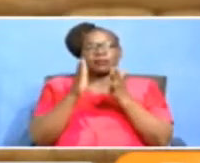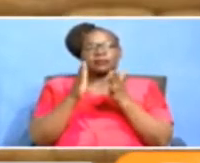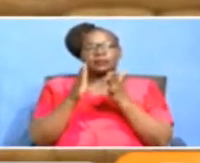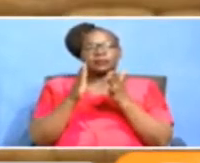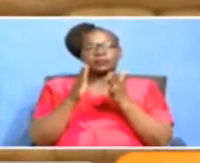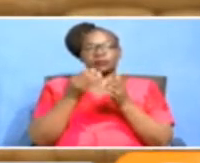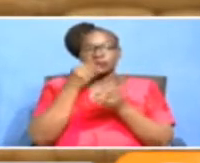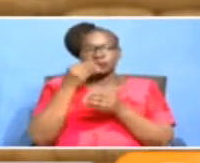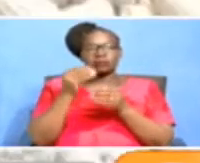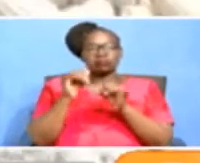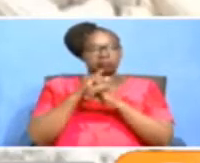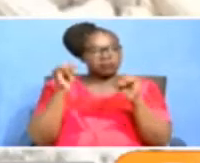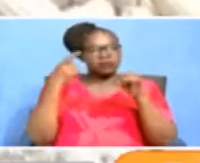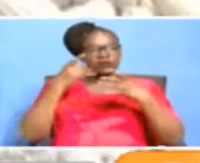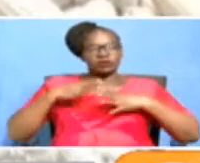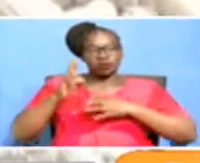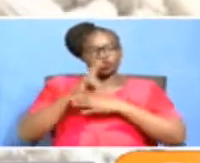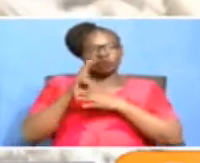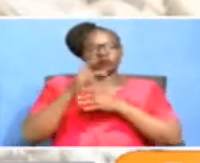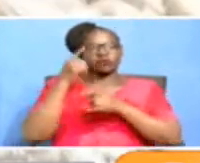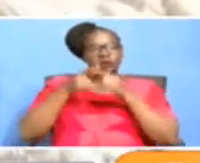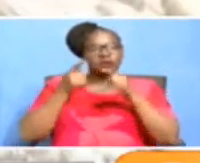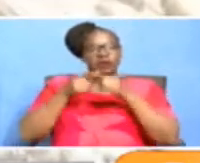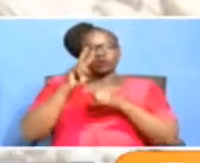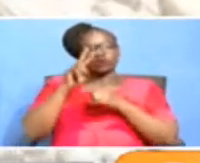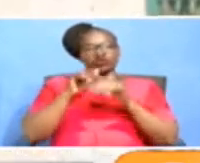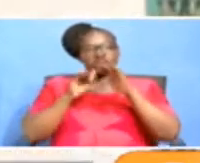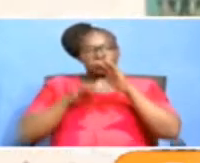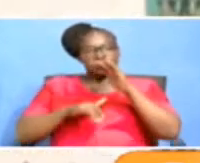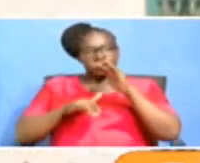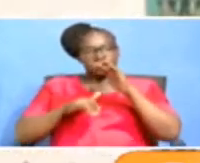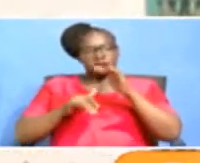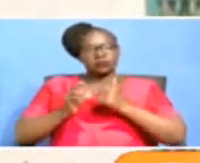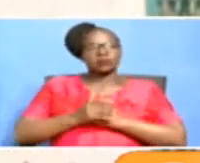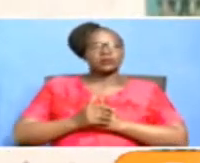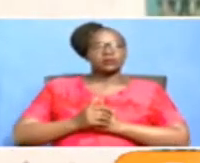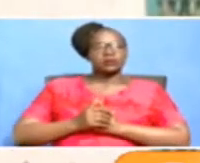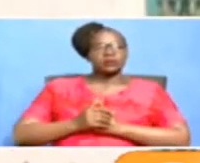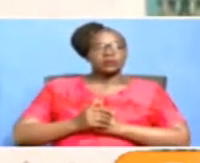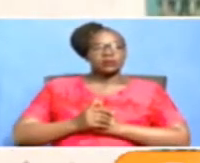human consumption before 2 years elapse. Mashirima Kapombe, Citizen TV.